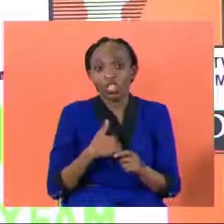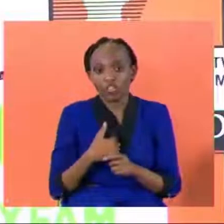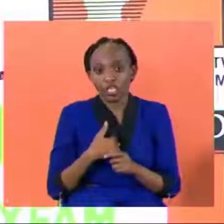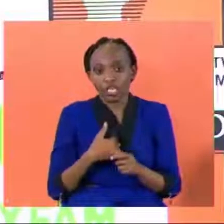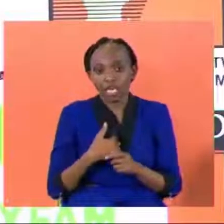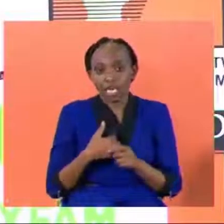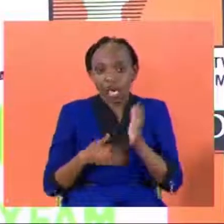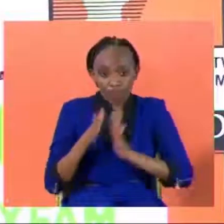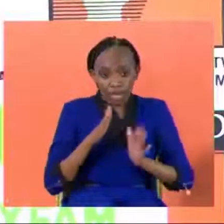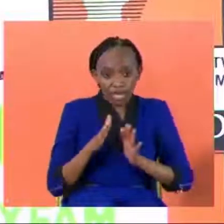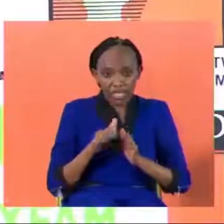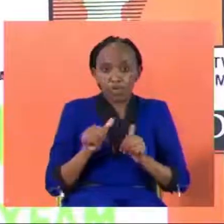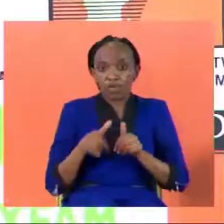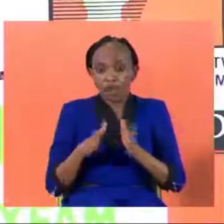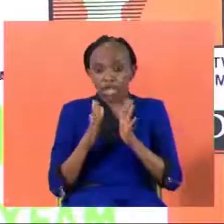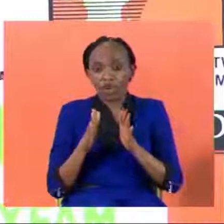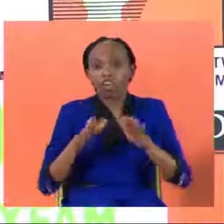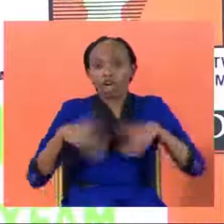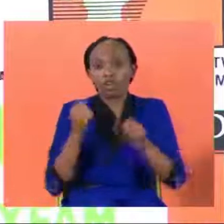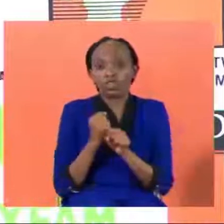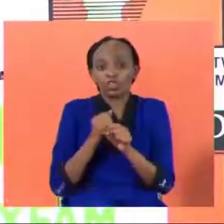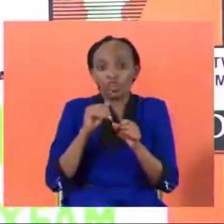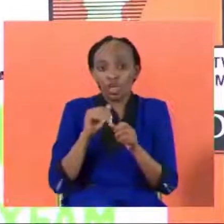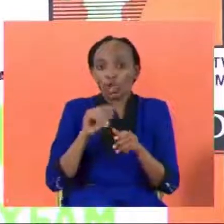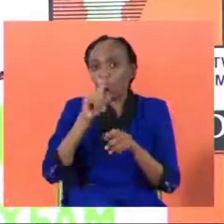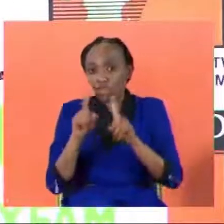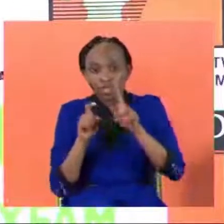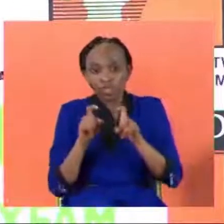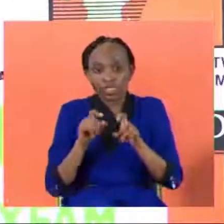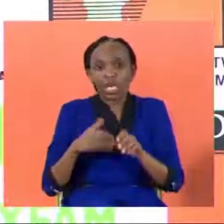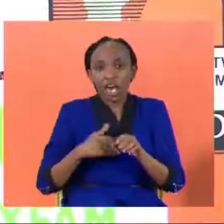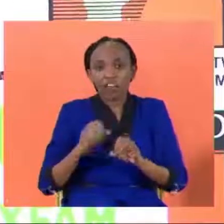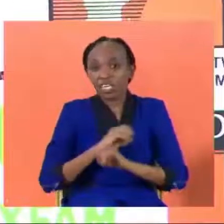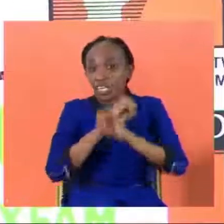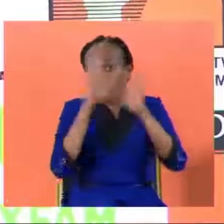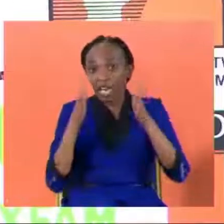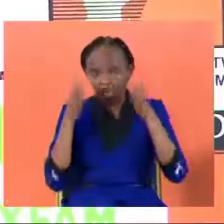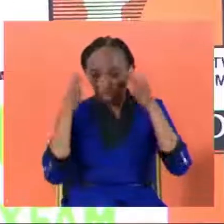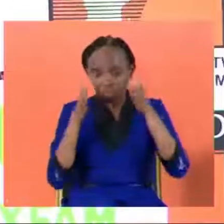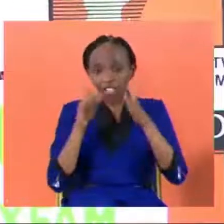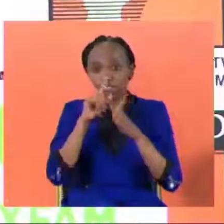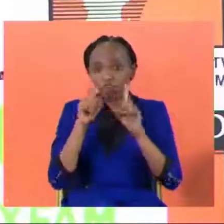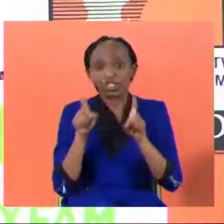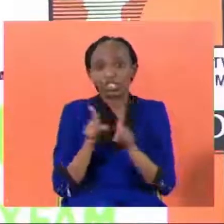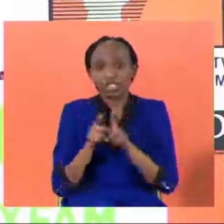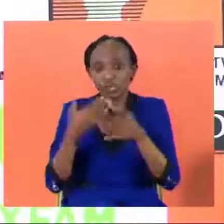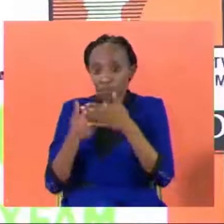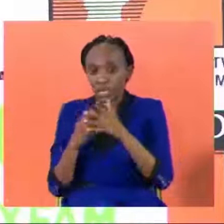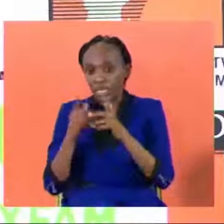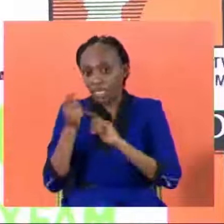very structured way of how it is that you're going to ask questions, having clear and concise questions, and having